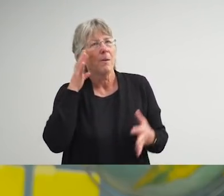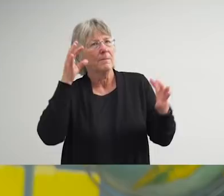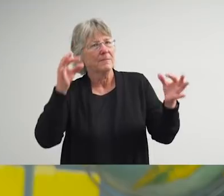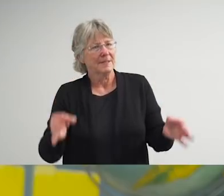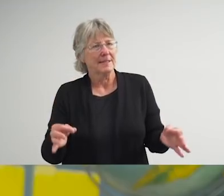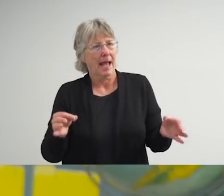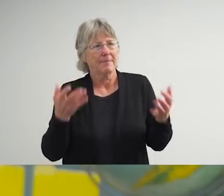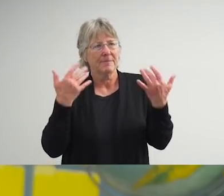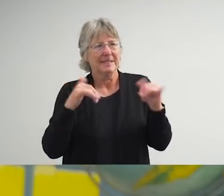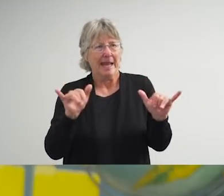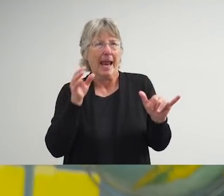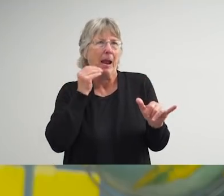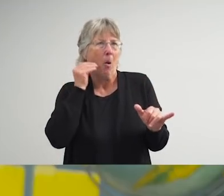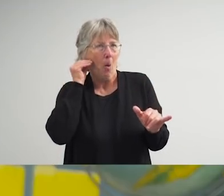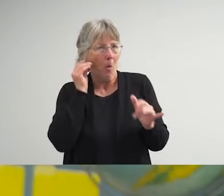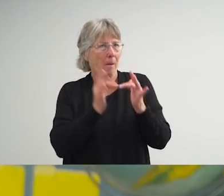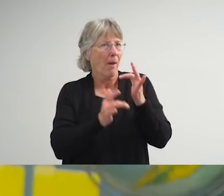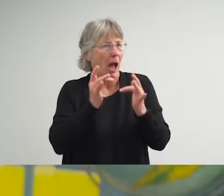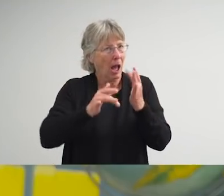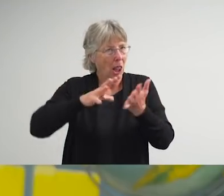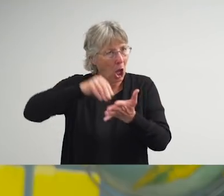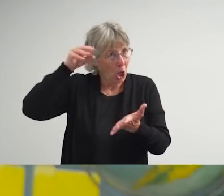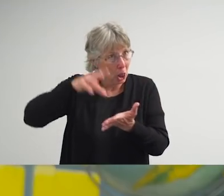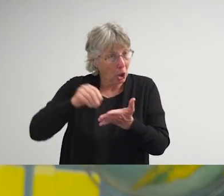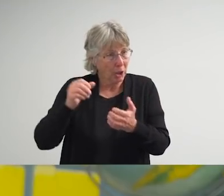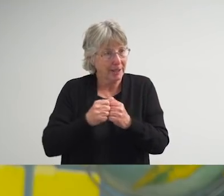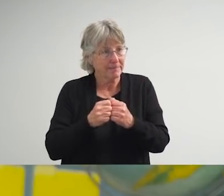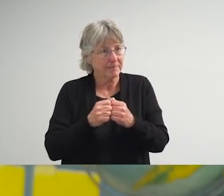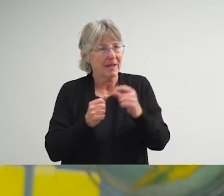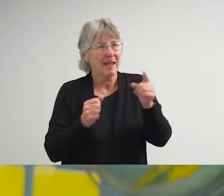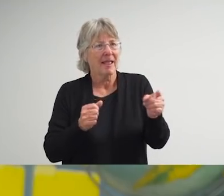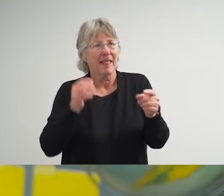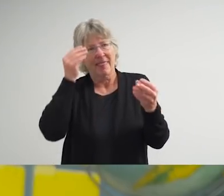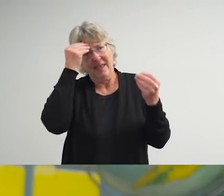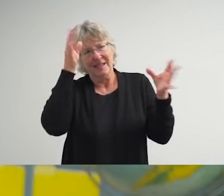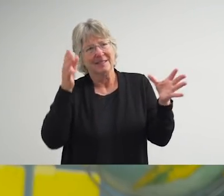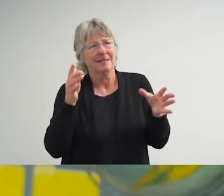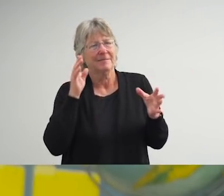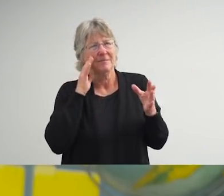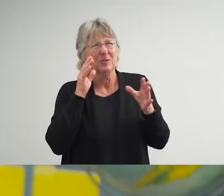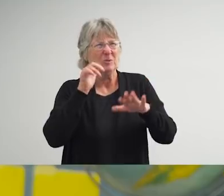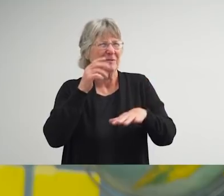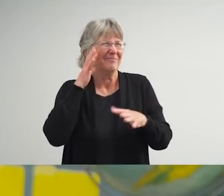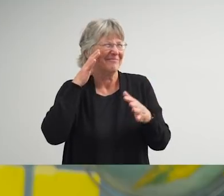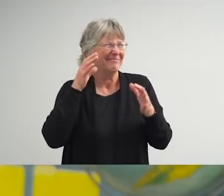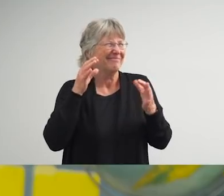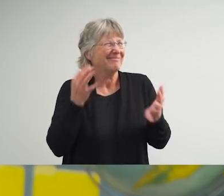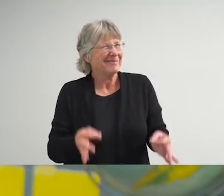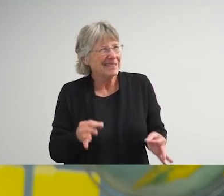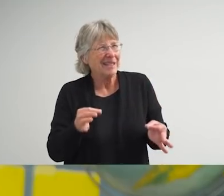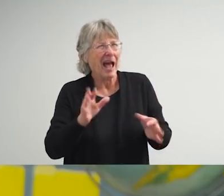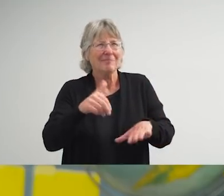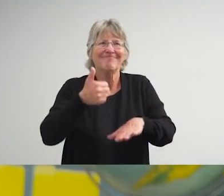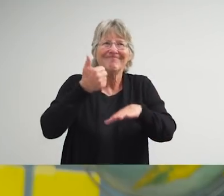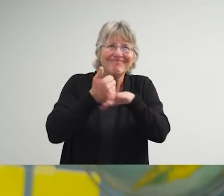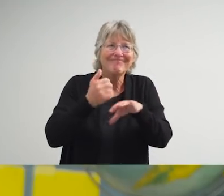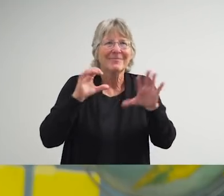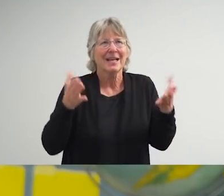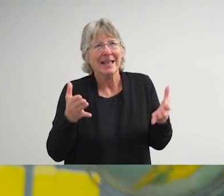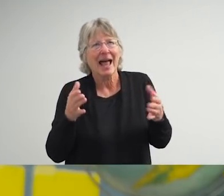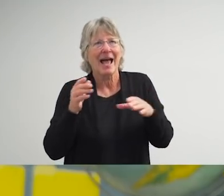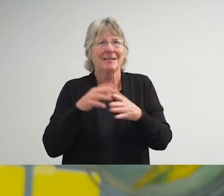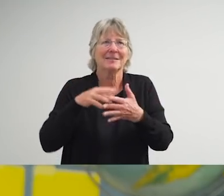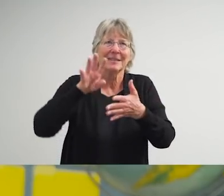child to stay in the remote setting. This information will be used to plan for class configuration, scheduling,